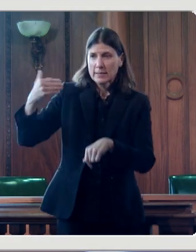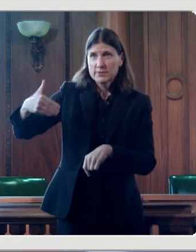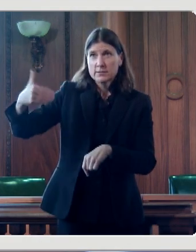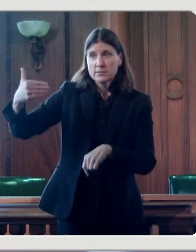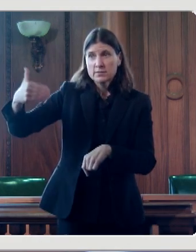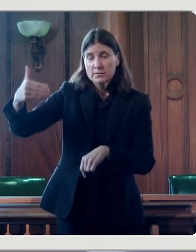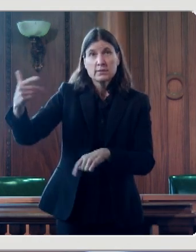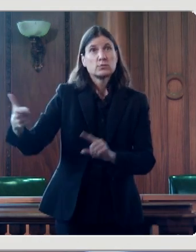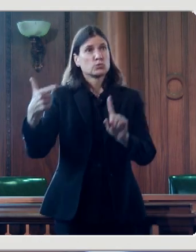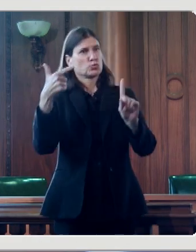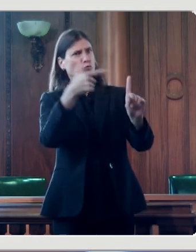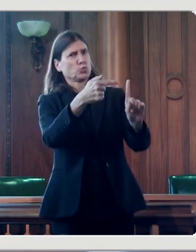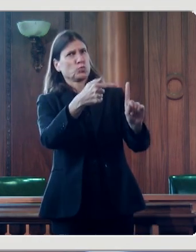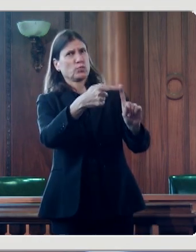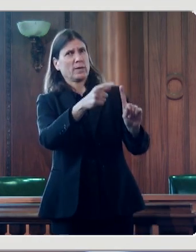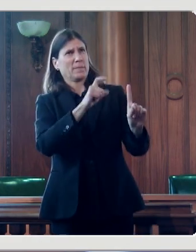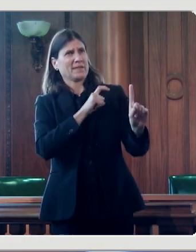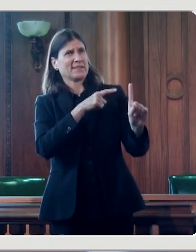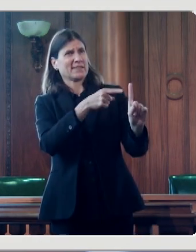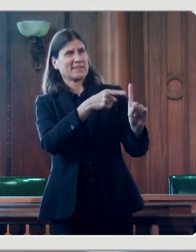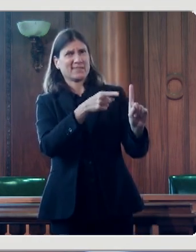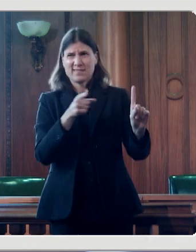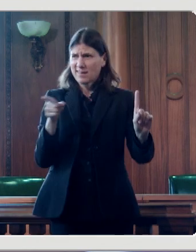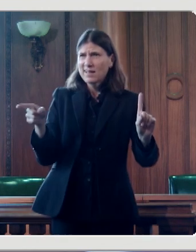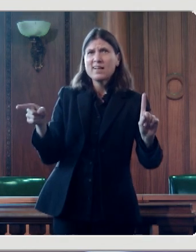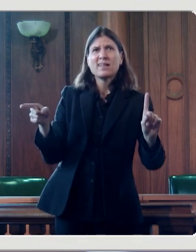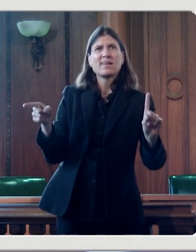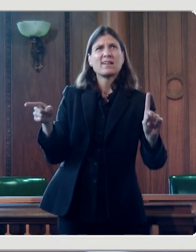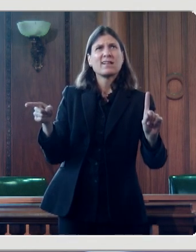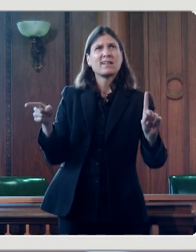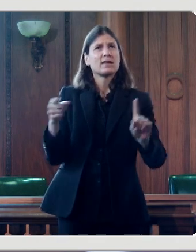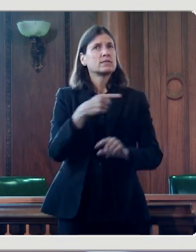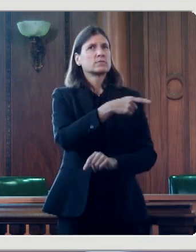police officers. I want to commend the Springfield Police Department